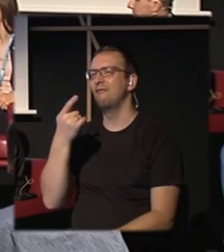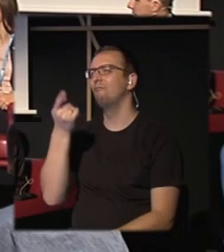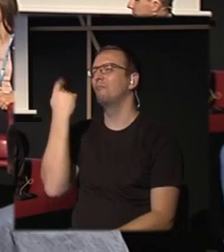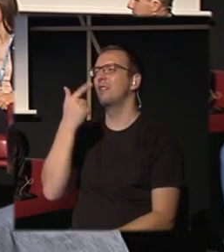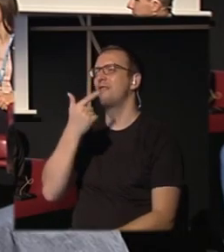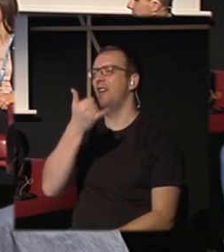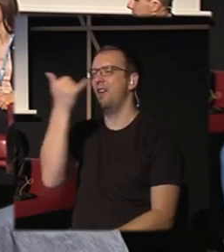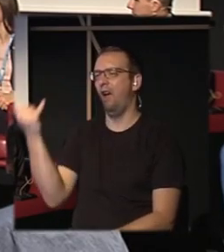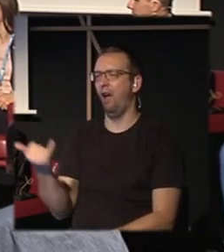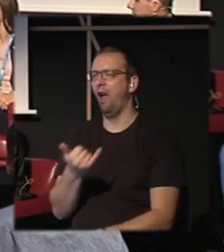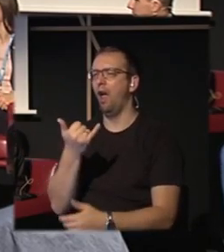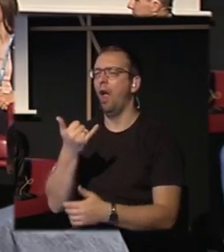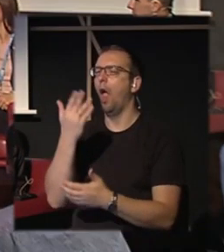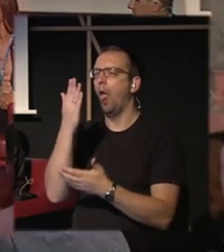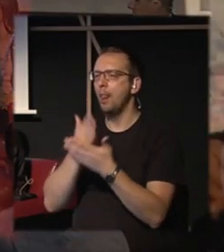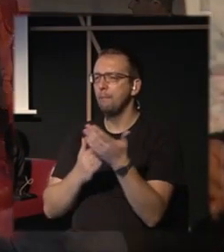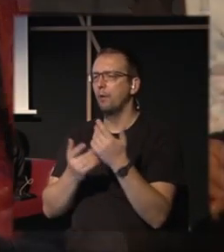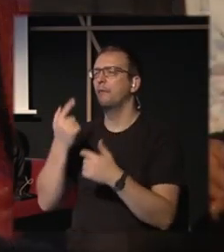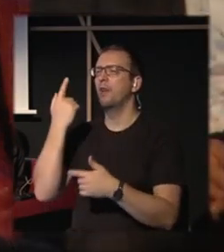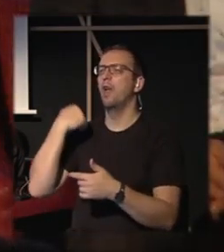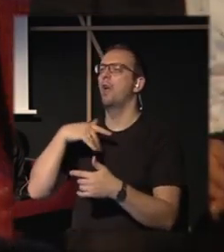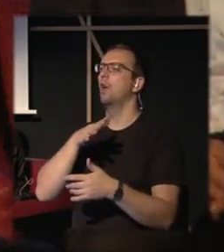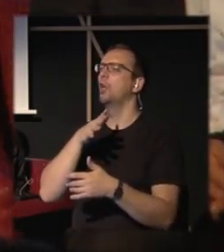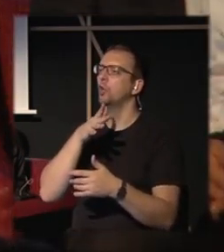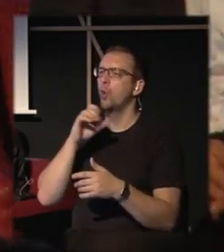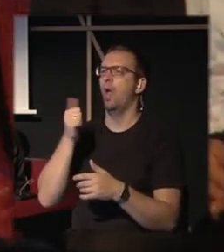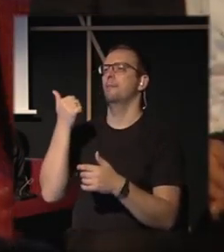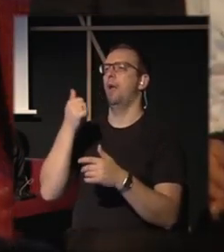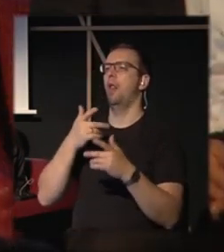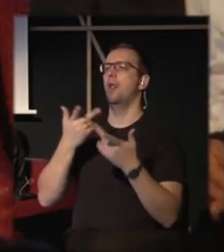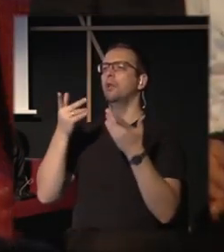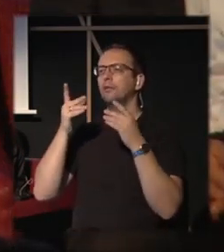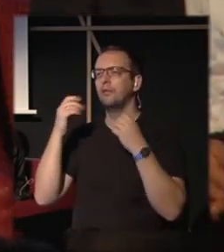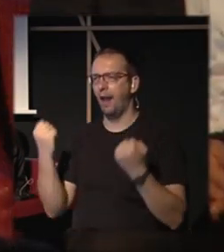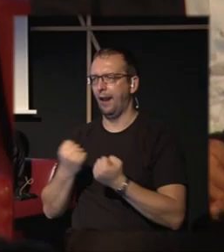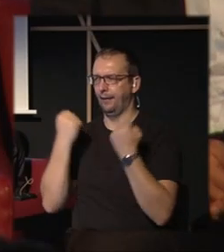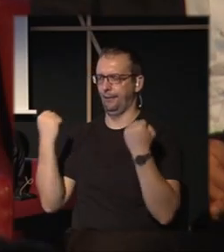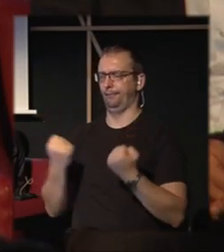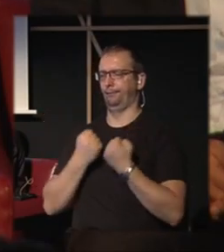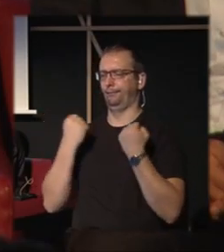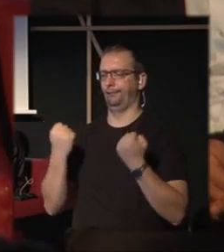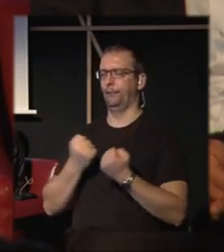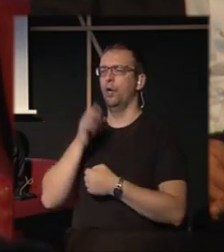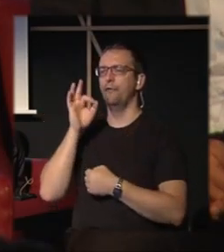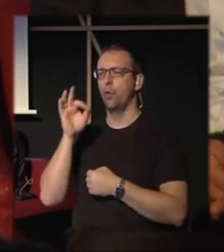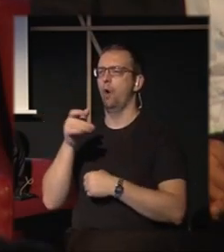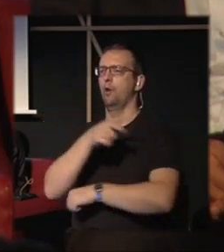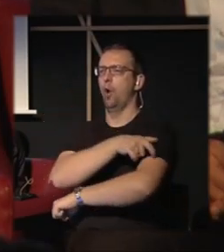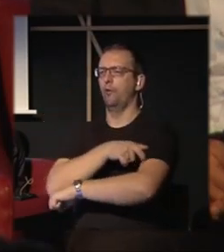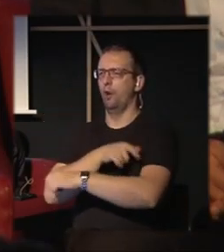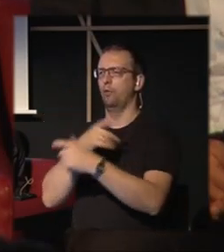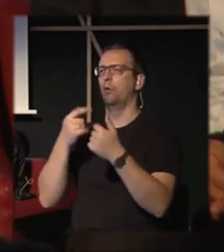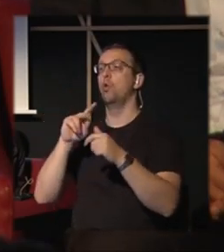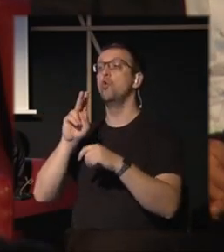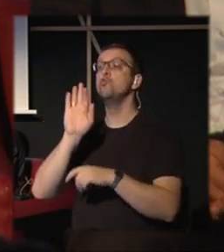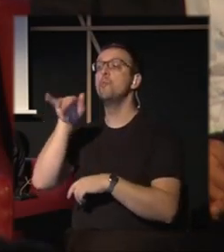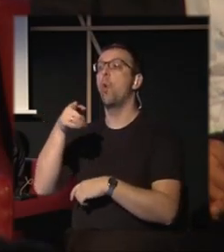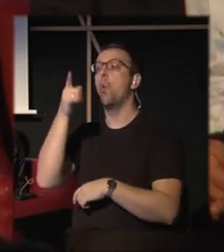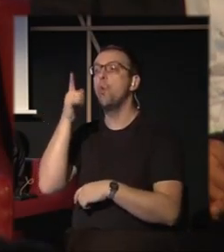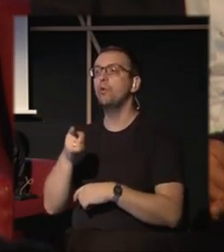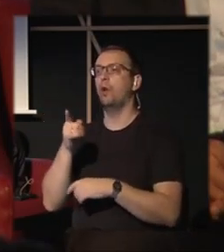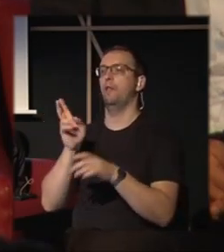May 2017, and there attended more than 100 people. And after these trainings, we received a lot of good